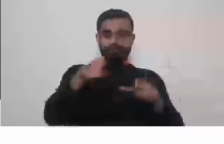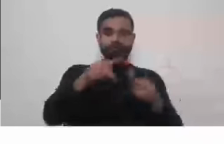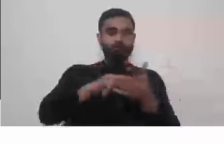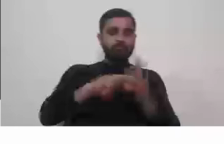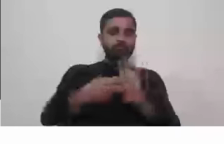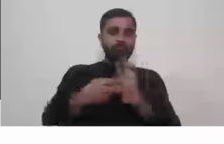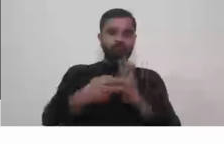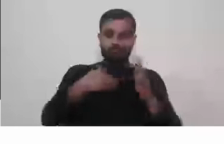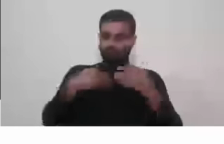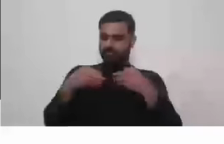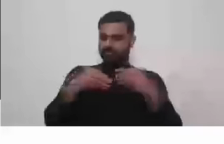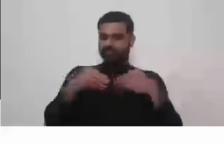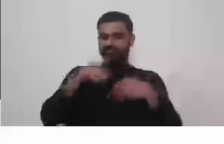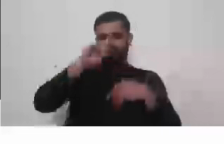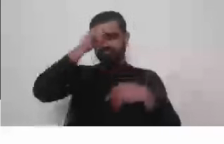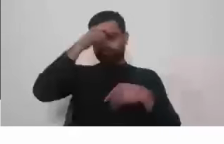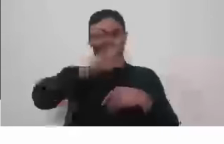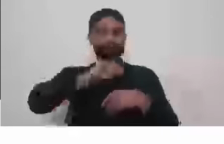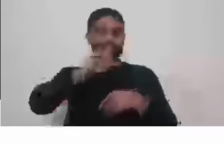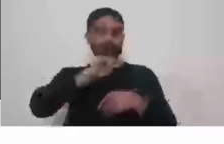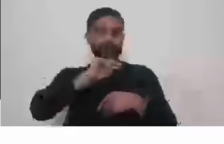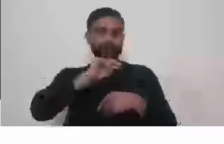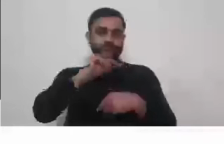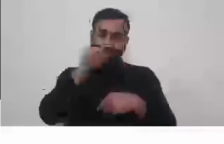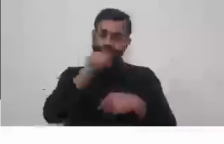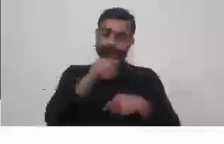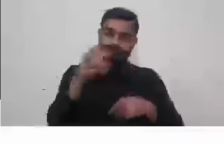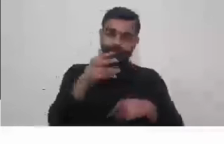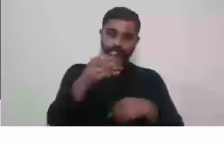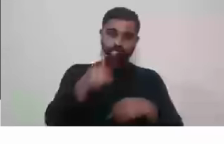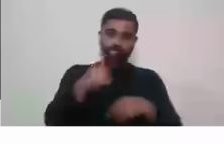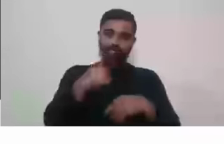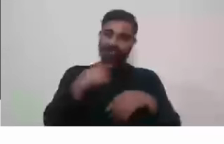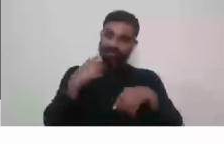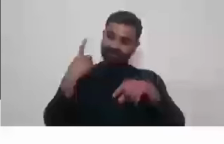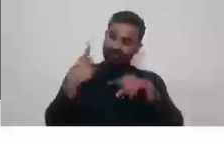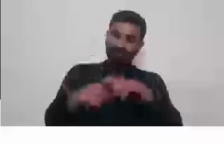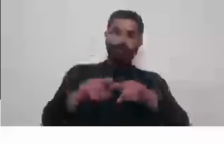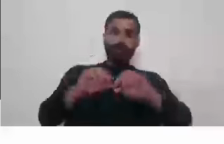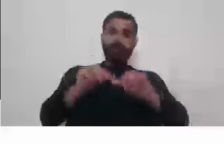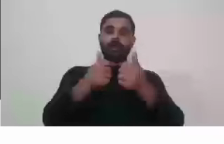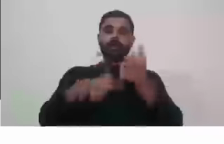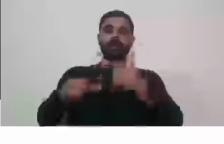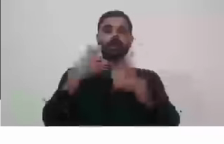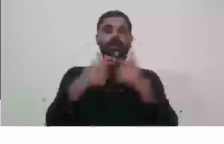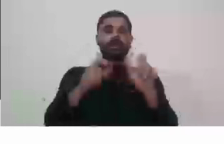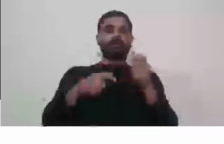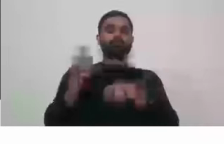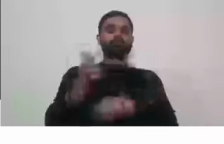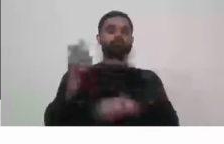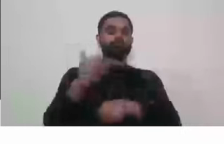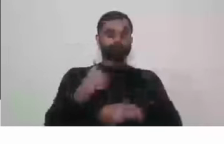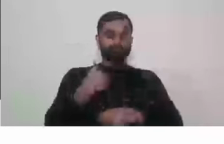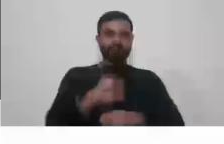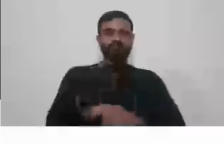my fluency of speaking English. And that's how I perceive as a successful multilingual user. So, I